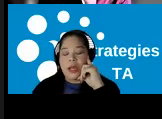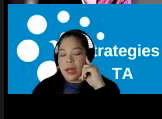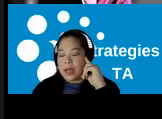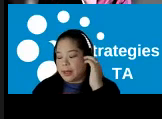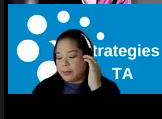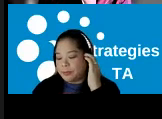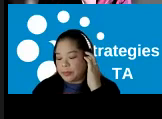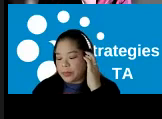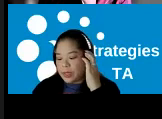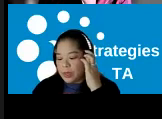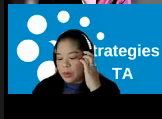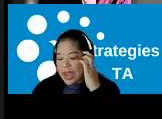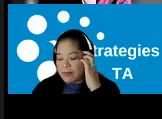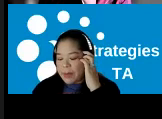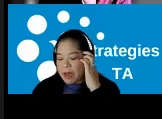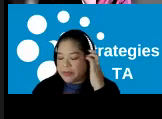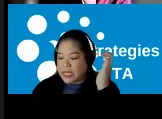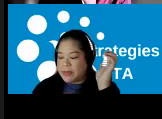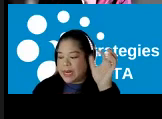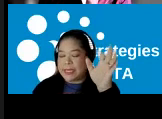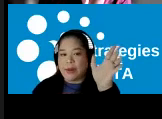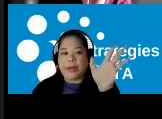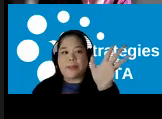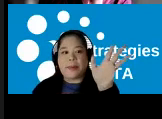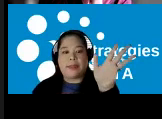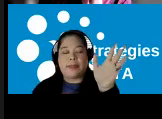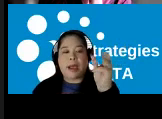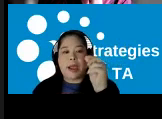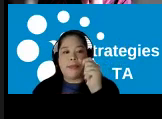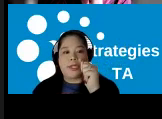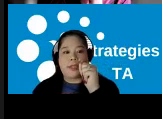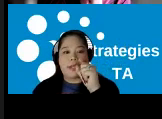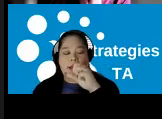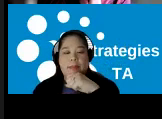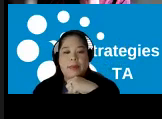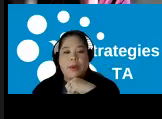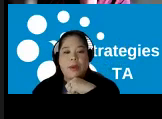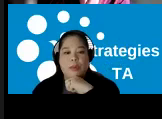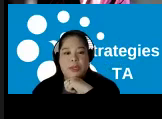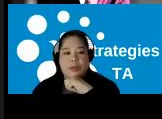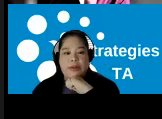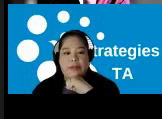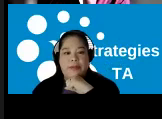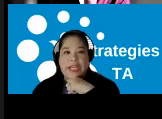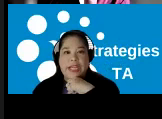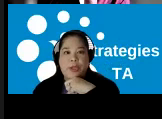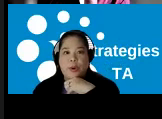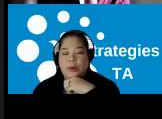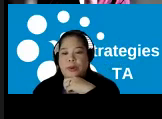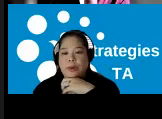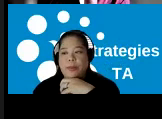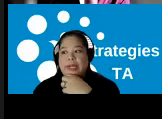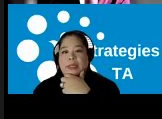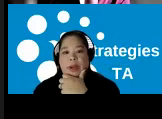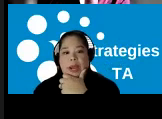helpful. We have about 15 minutes, and I want to spend some time just really sort of picking